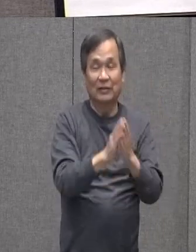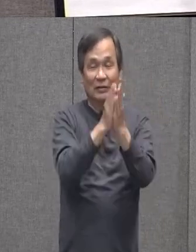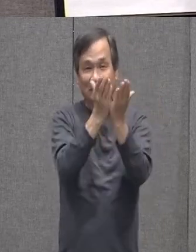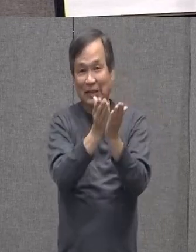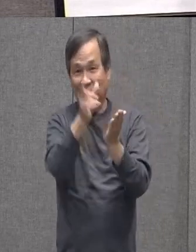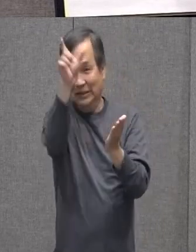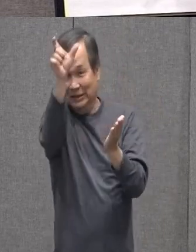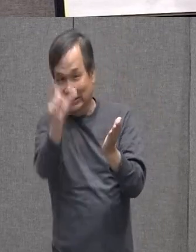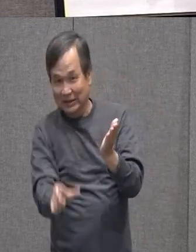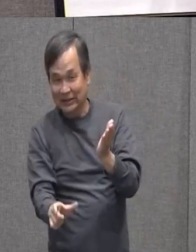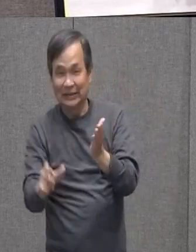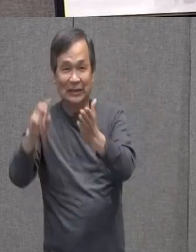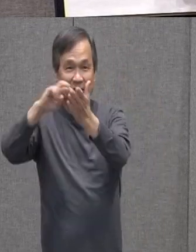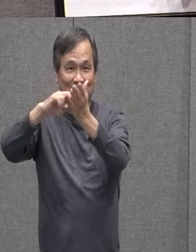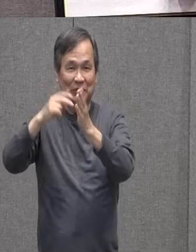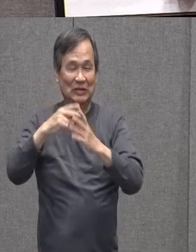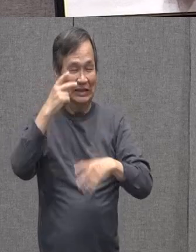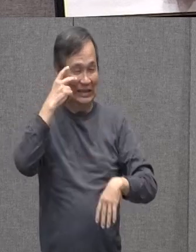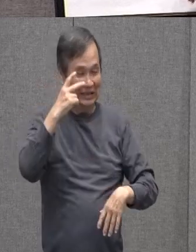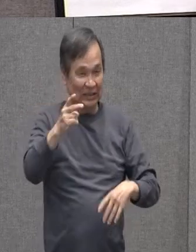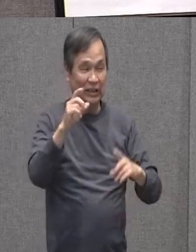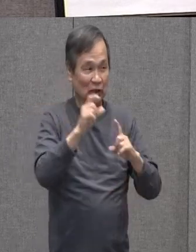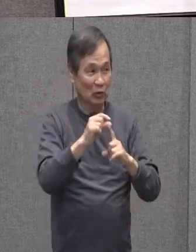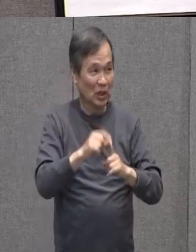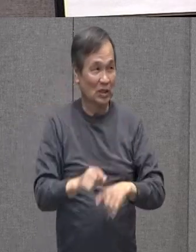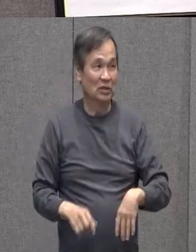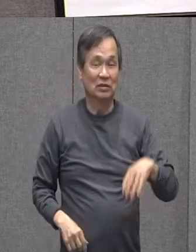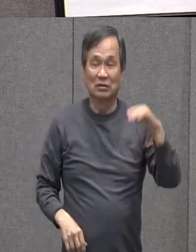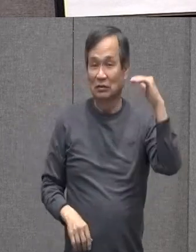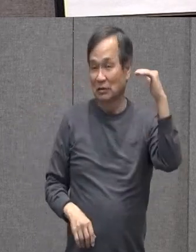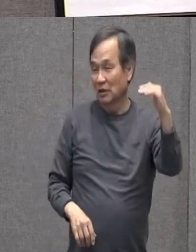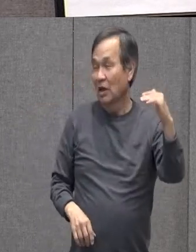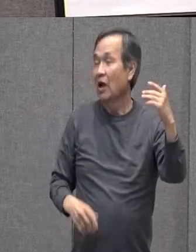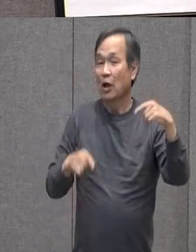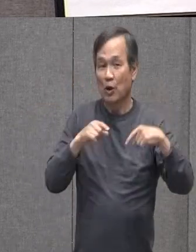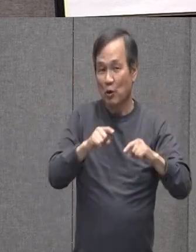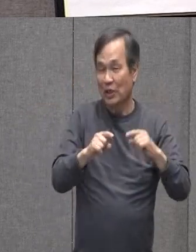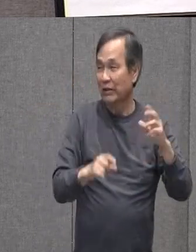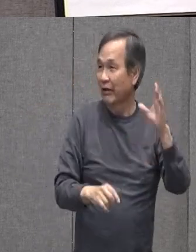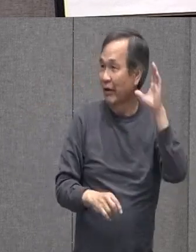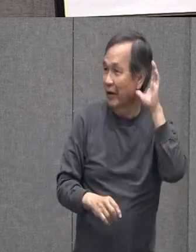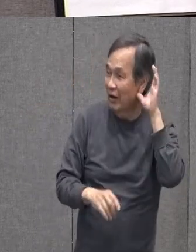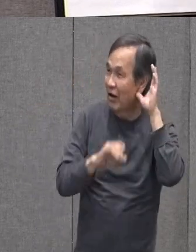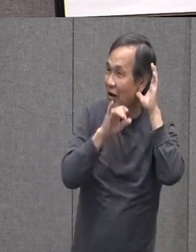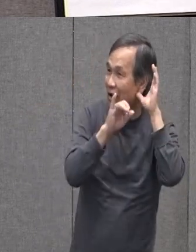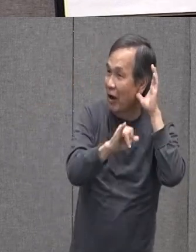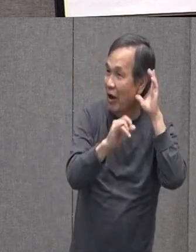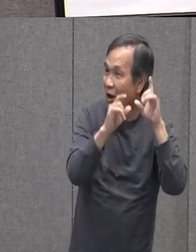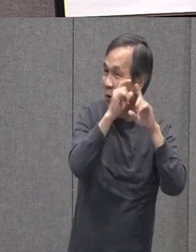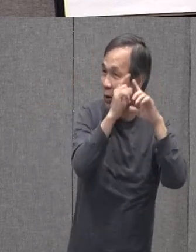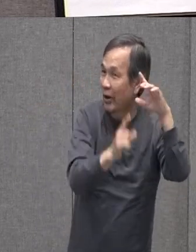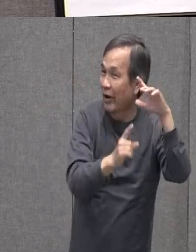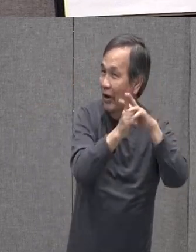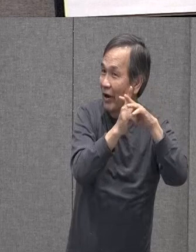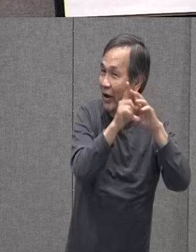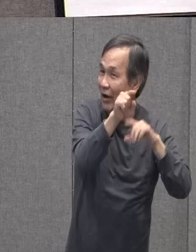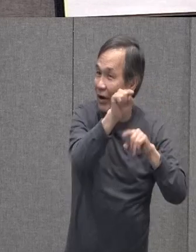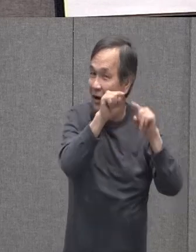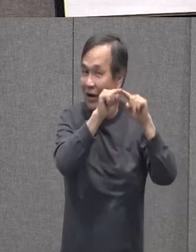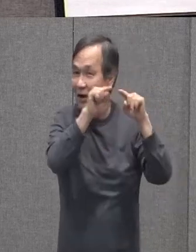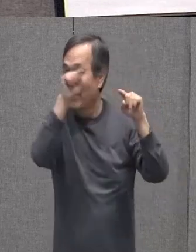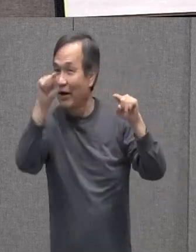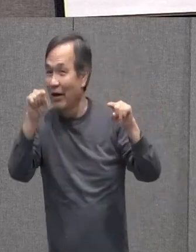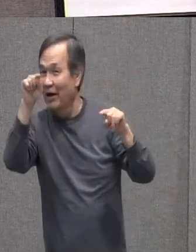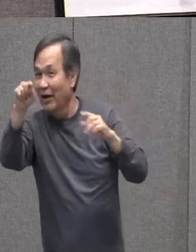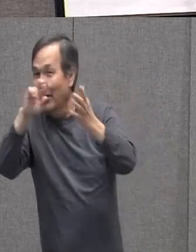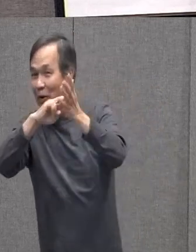read off what our different vocabulary words are. So if you hear them, you can write what the meaning is, and you can keep it for later for your